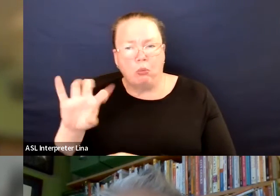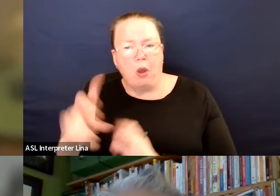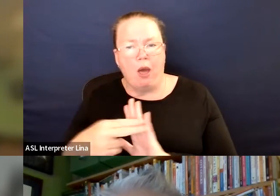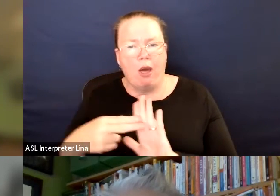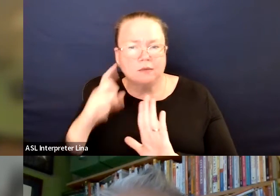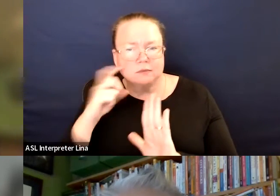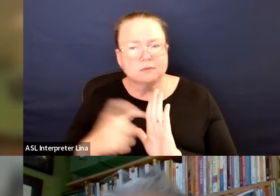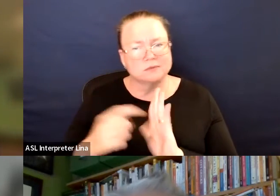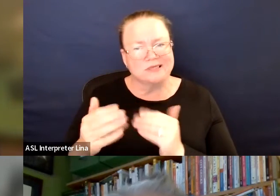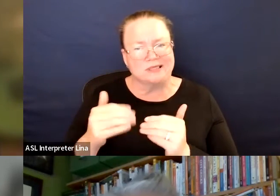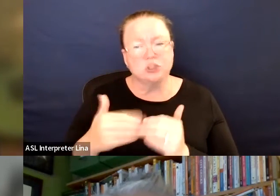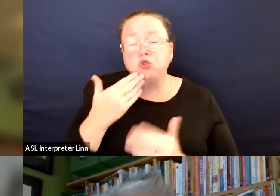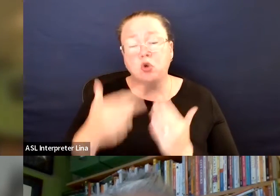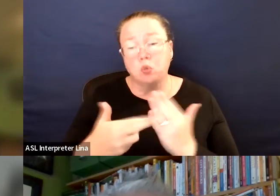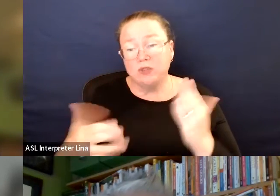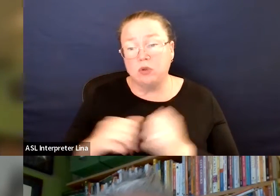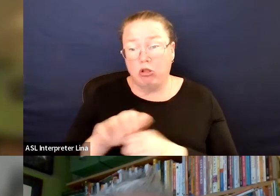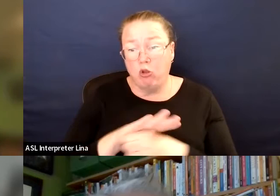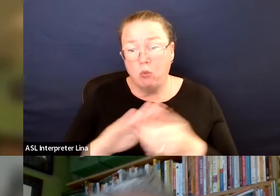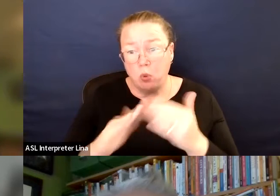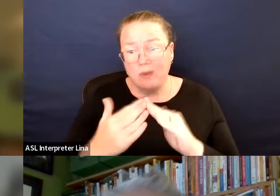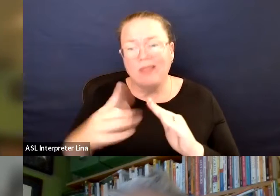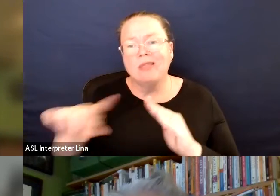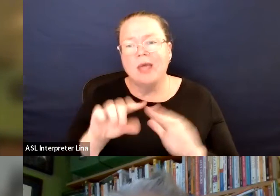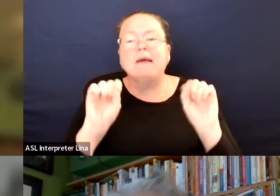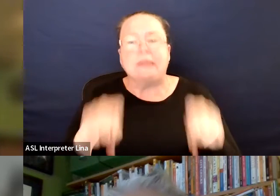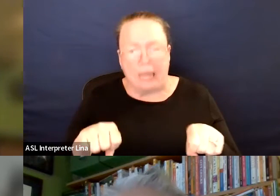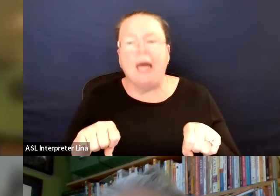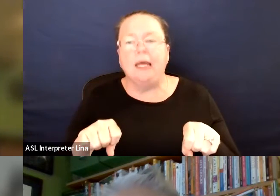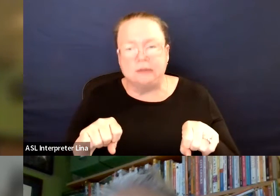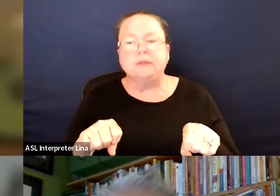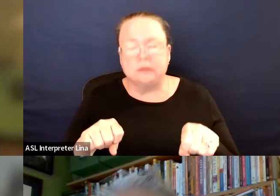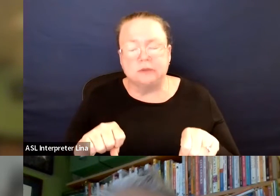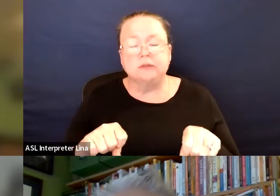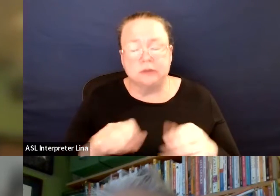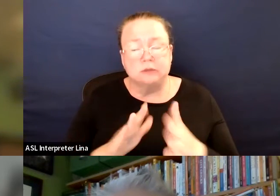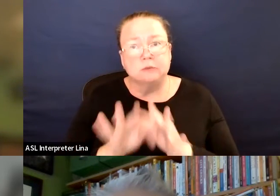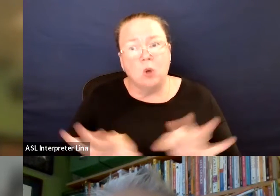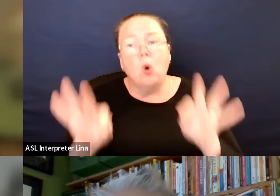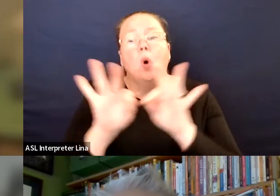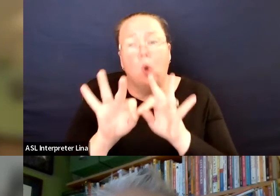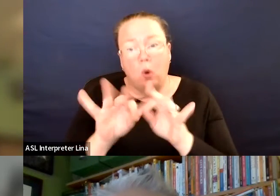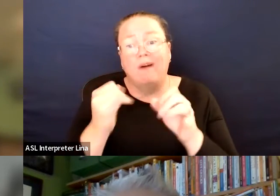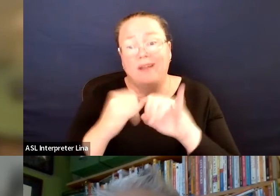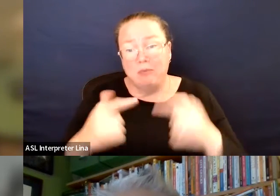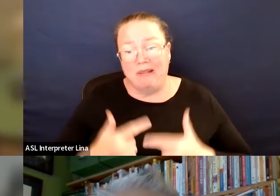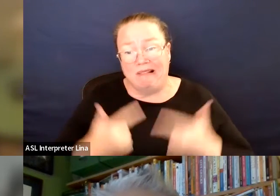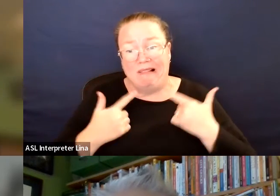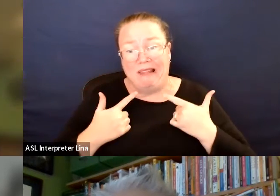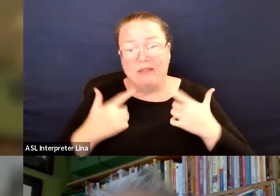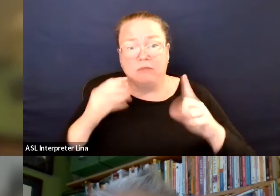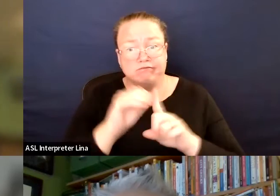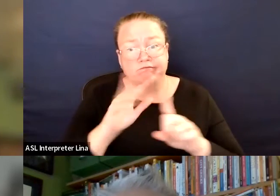can be a good resource in local communities, because they can also be instrumental in bringing independent living more exposure